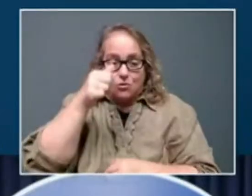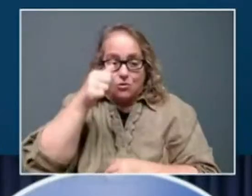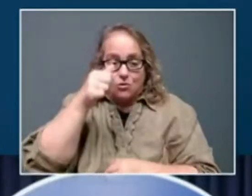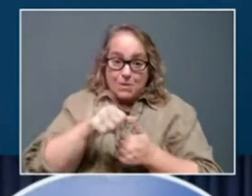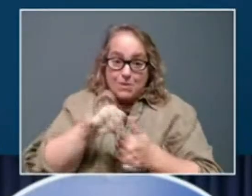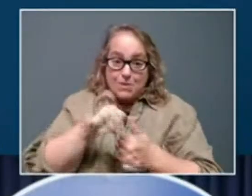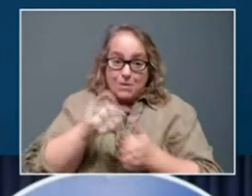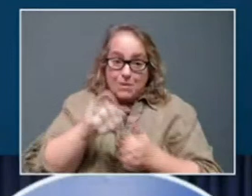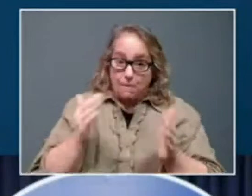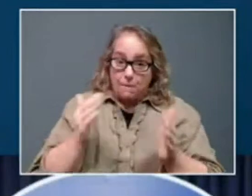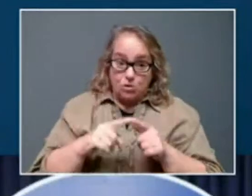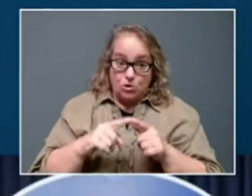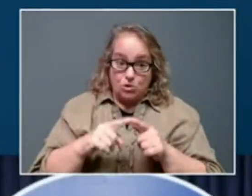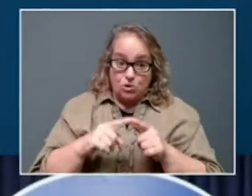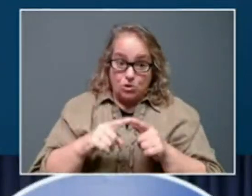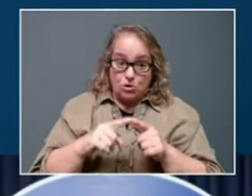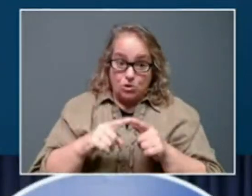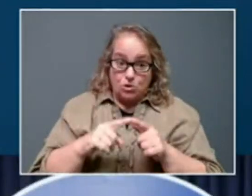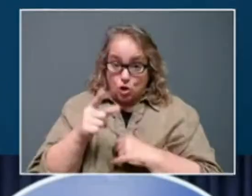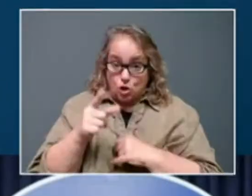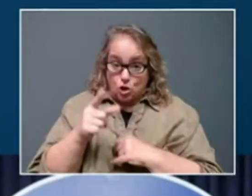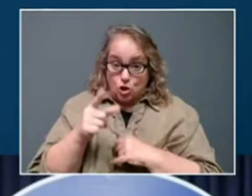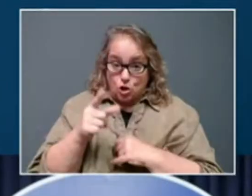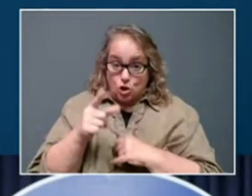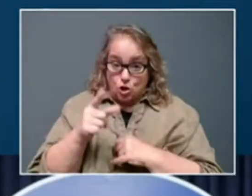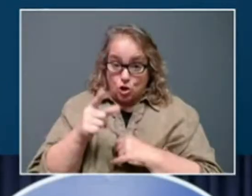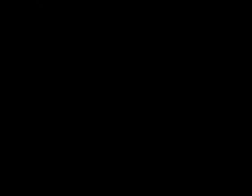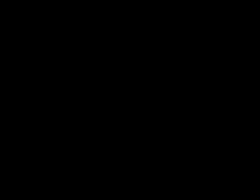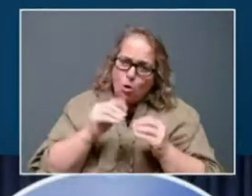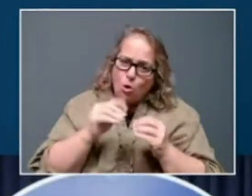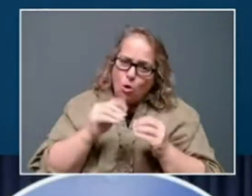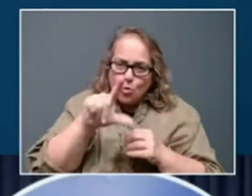surge we went through, we have more tools to stop.